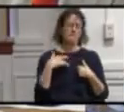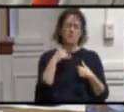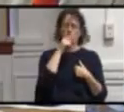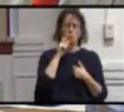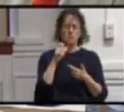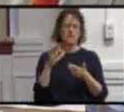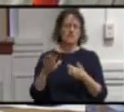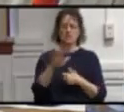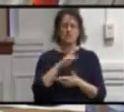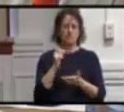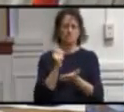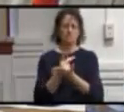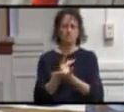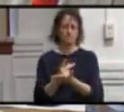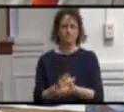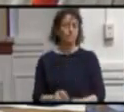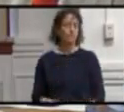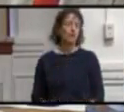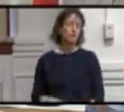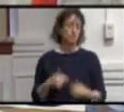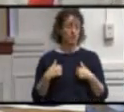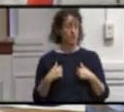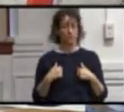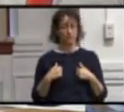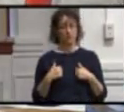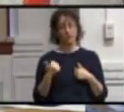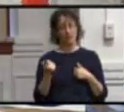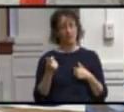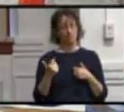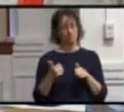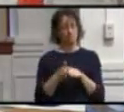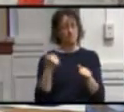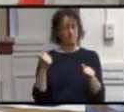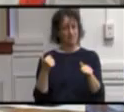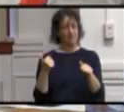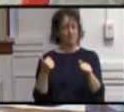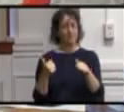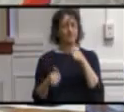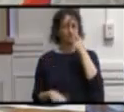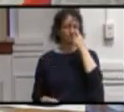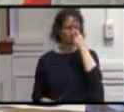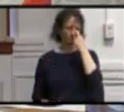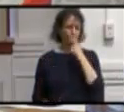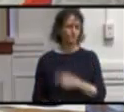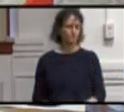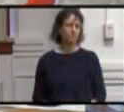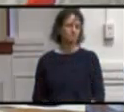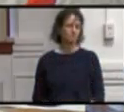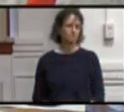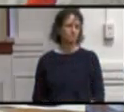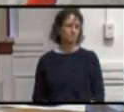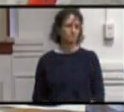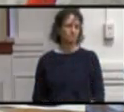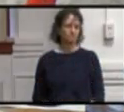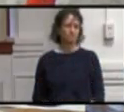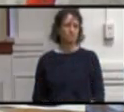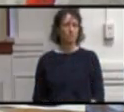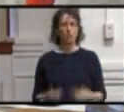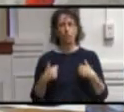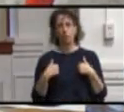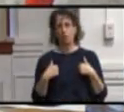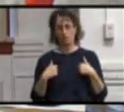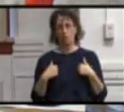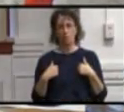note that we're a little bit behind the schedule that's been presented, and so I anticipate we will begin running the